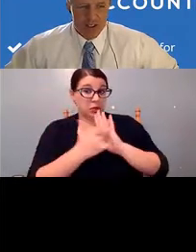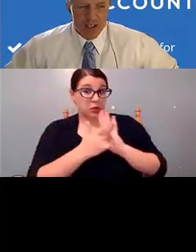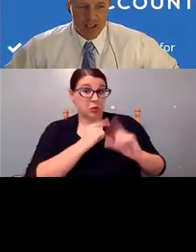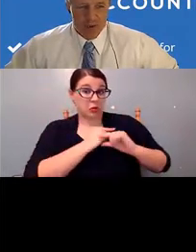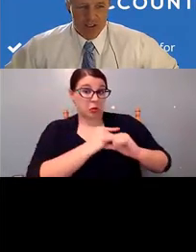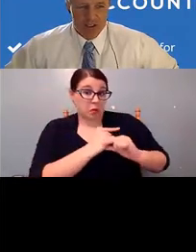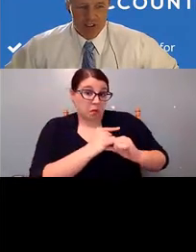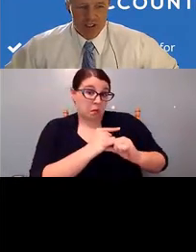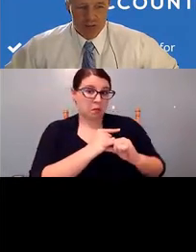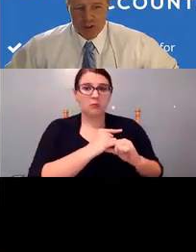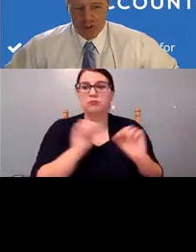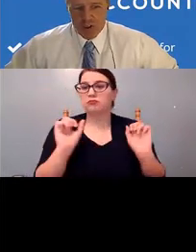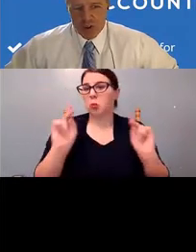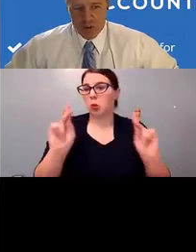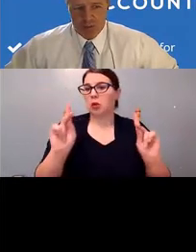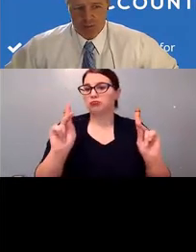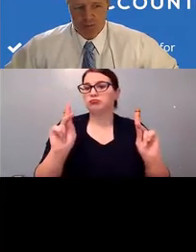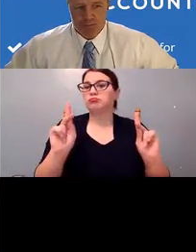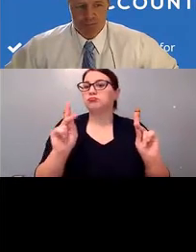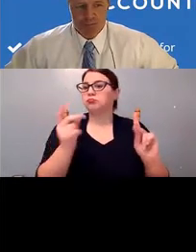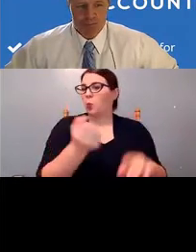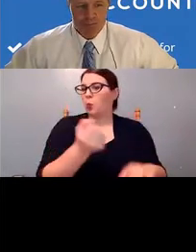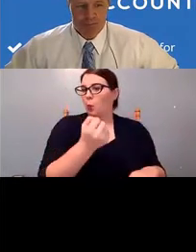Excellent. Okay, question number 2.